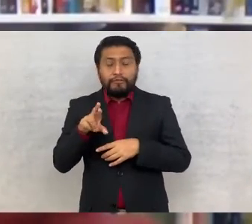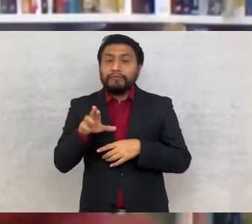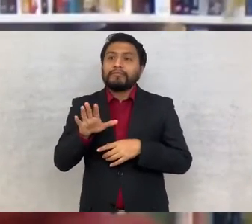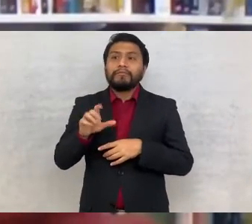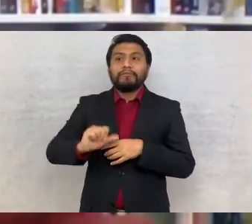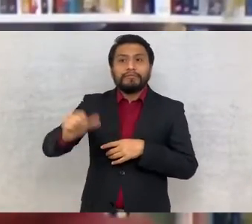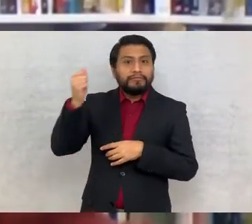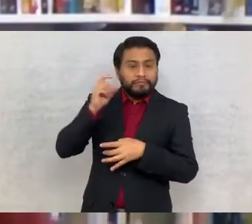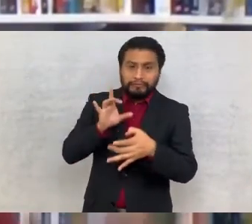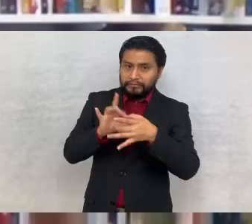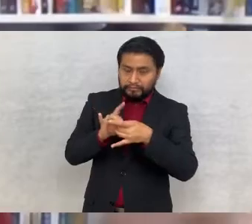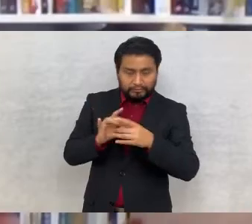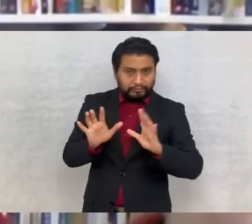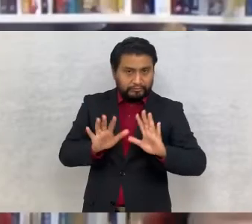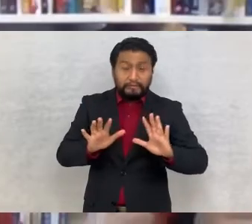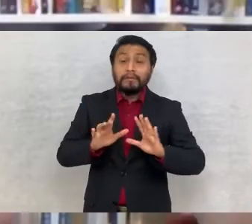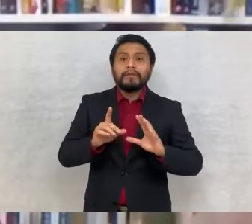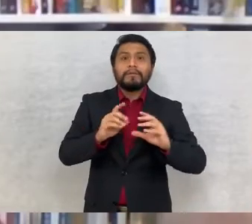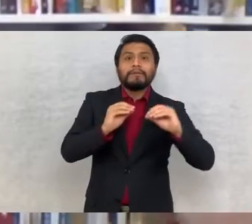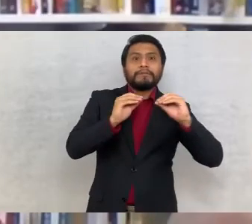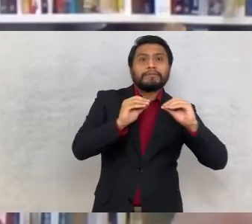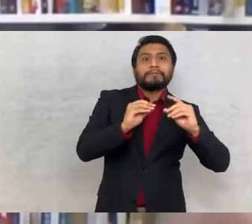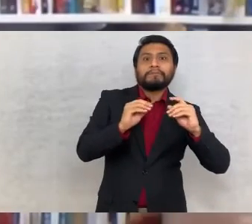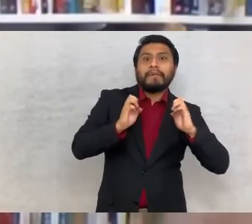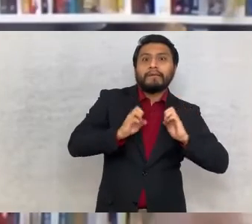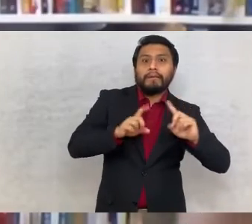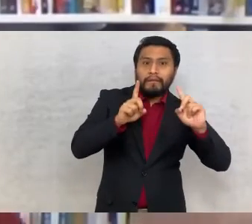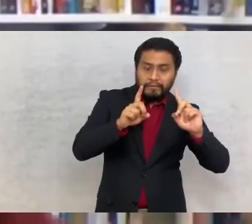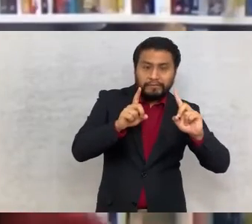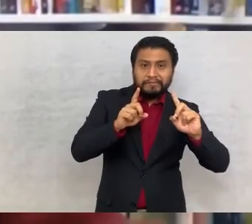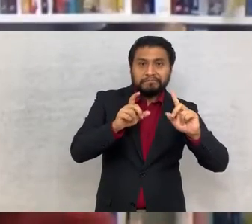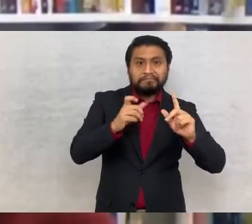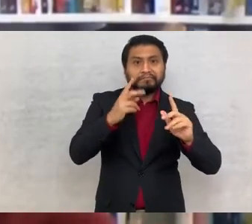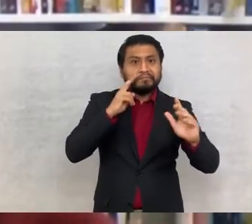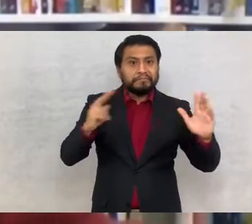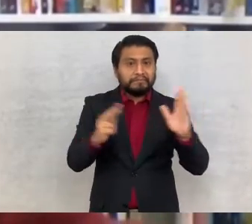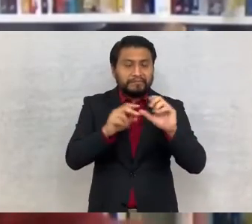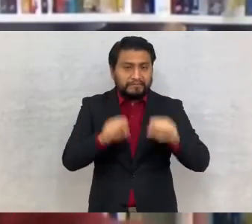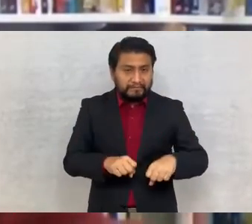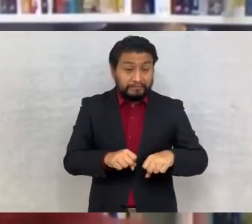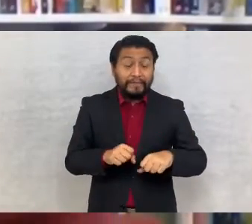its course, and provided enormous visibility and major academic recognition.